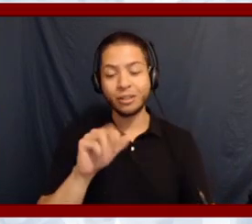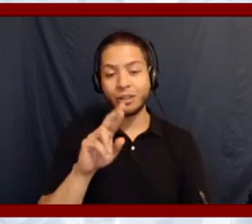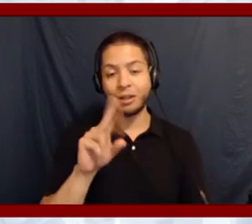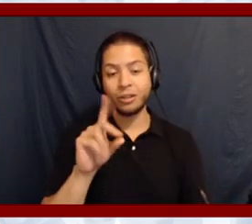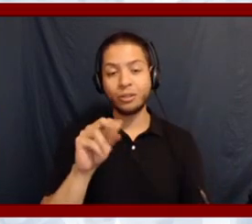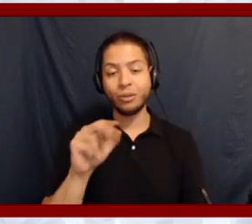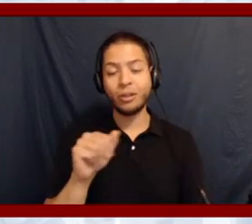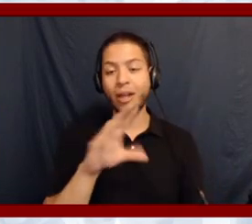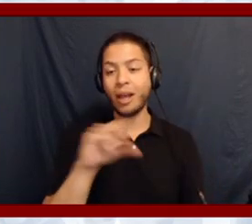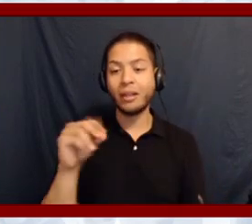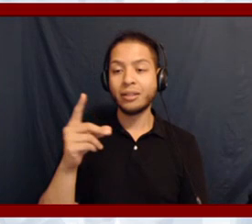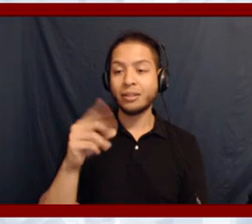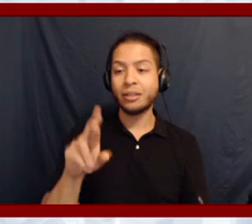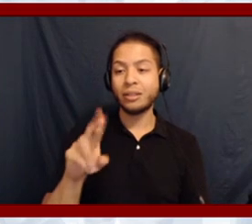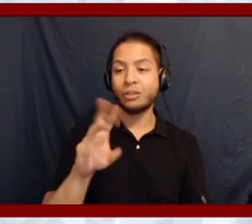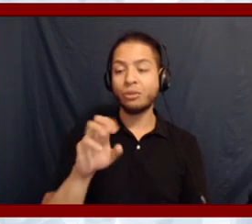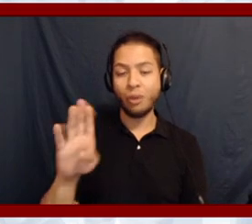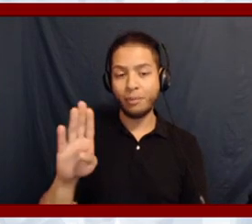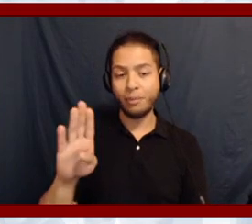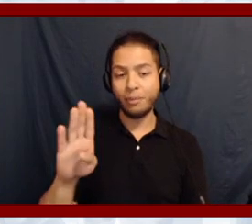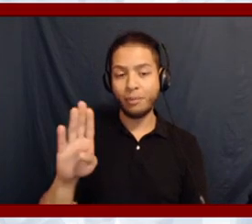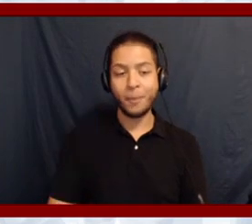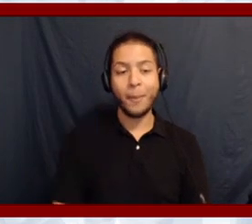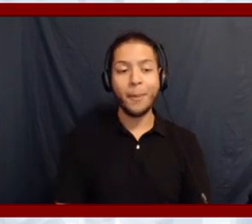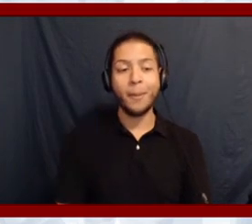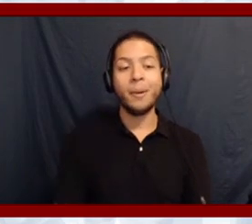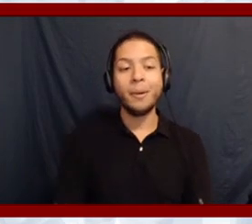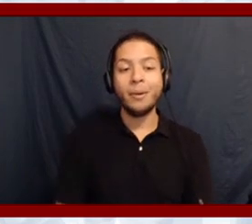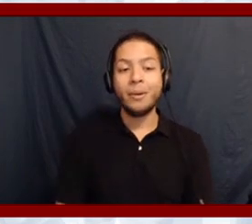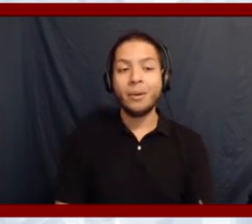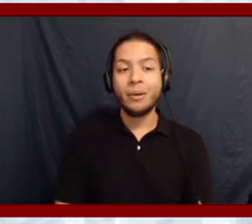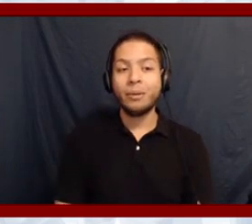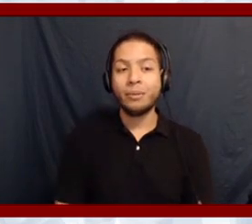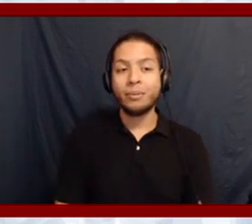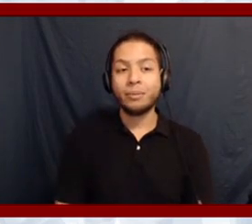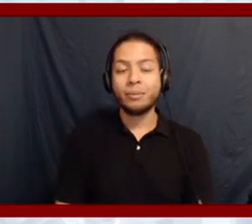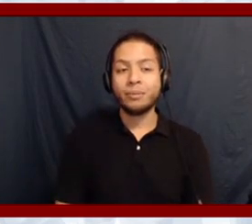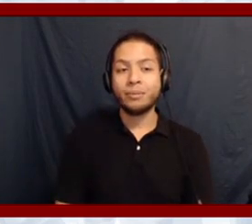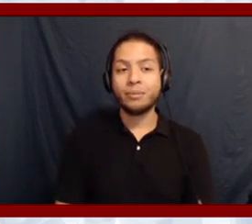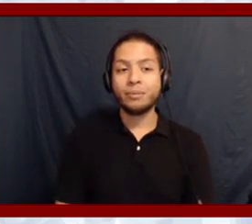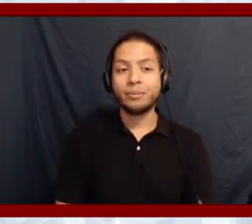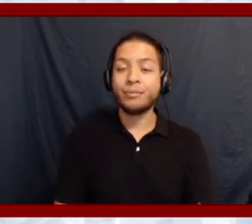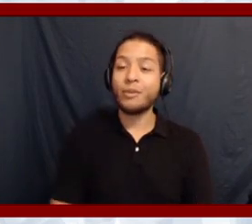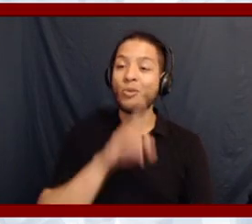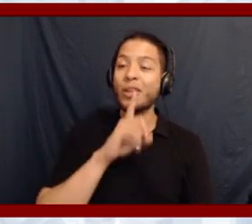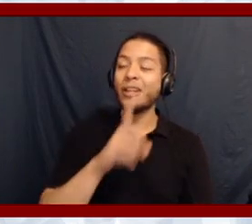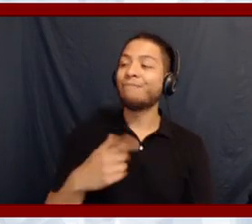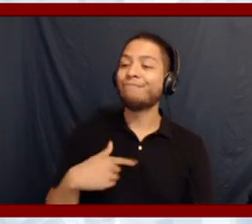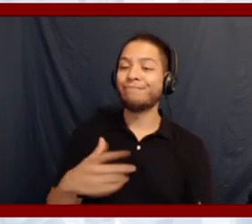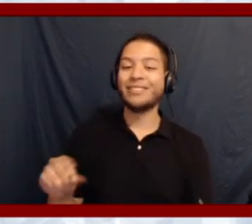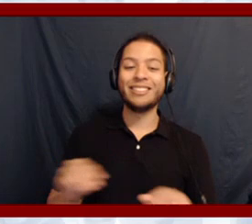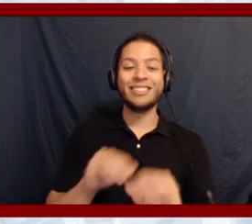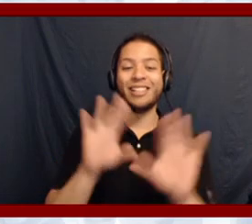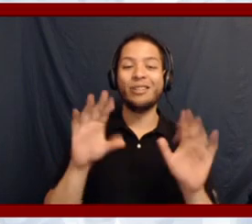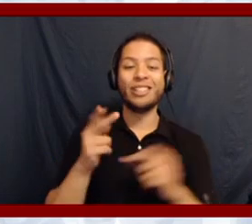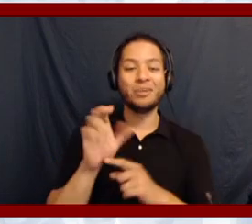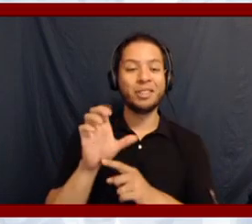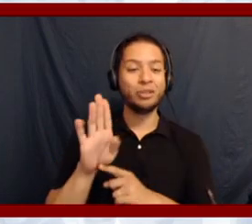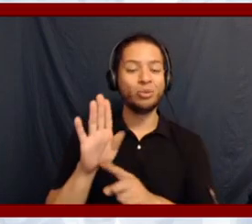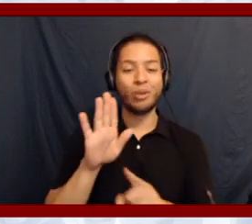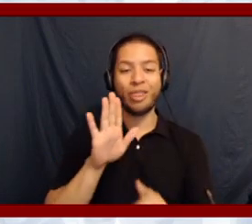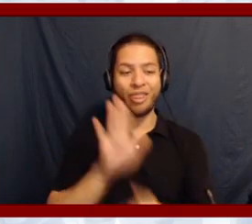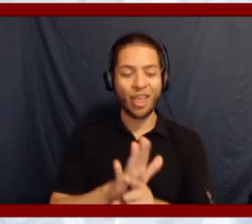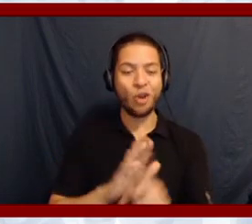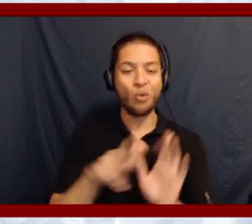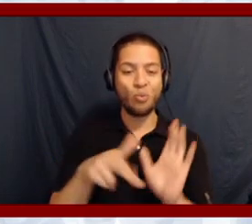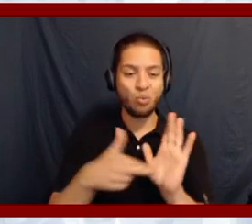Webb. There is no doubt in my mind that the important role of historically Black colleges and universities have in